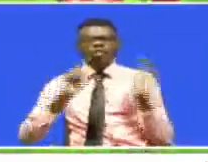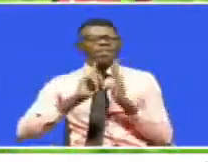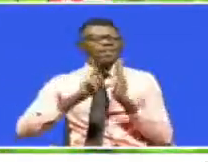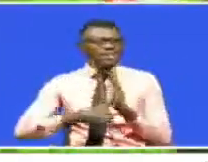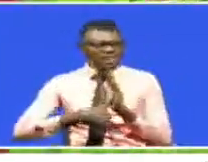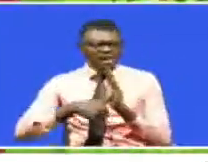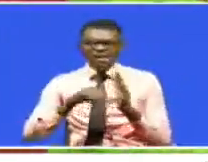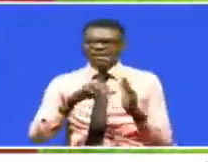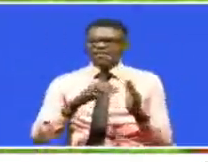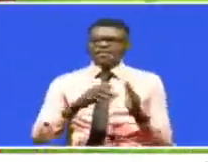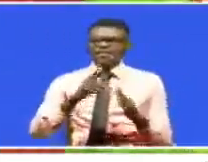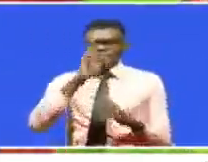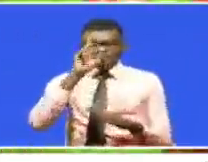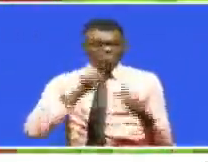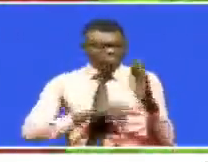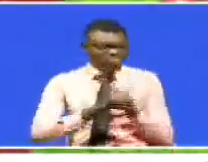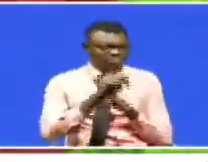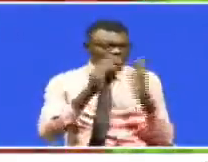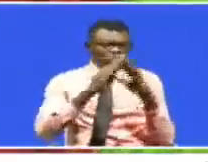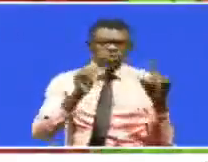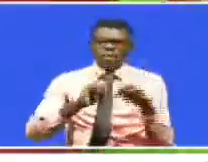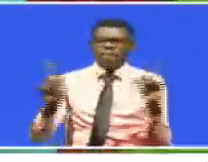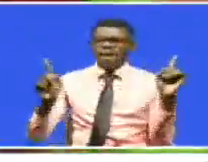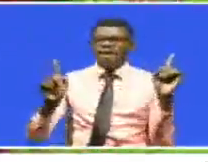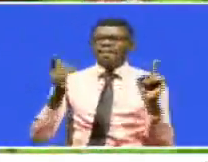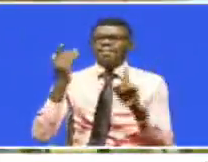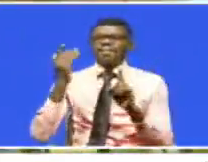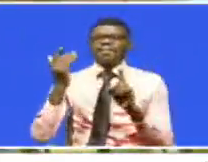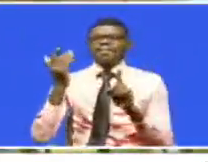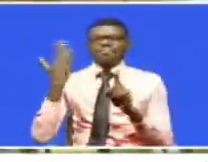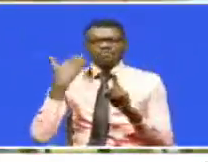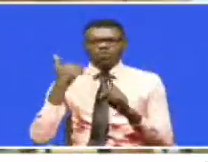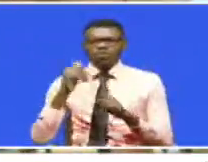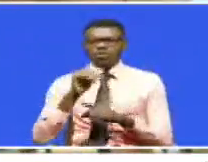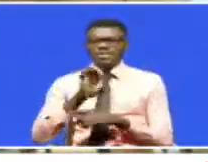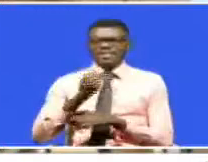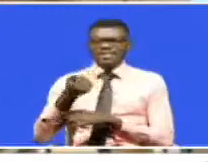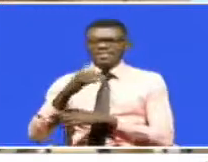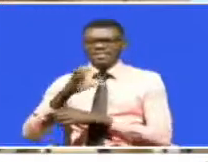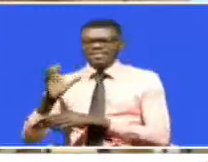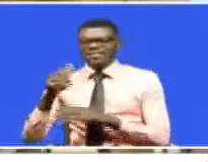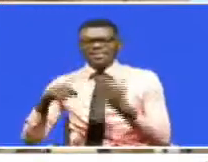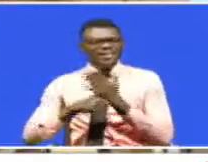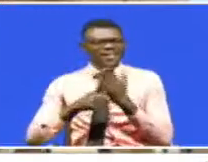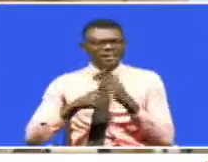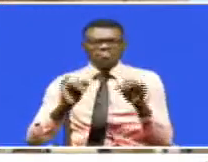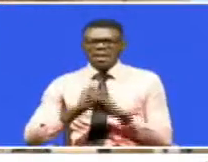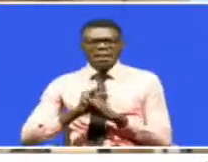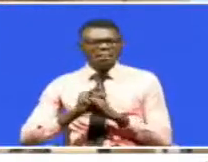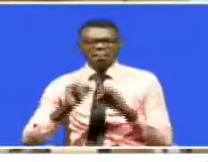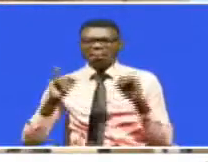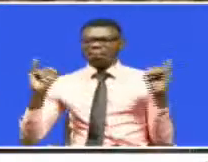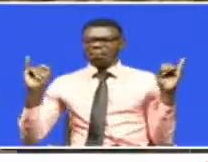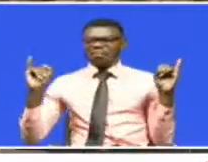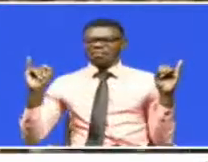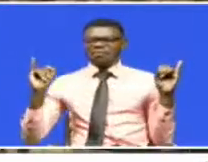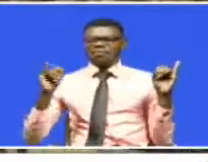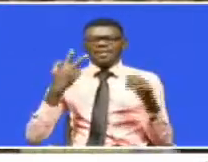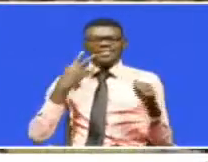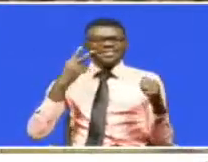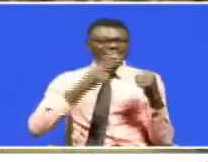house. But she got a clean bill from the EACC after the commission cleared her of any wrongdoing in the